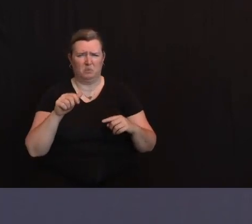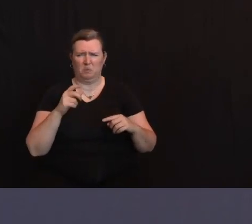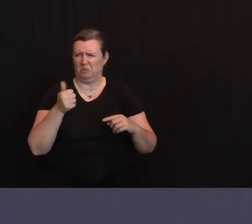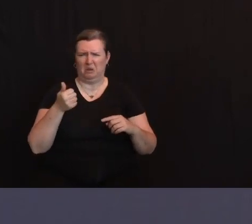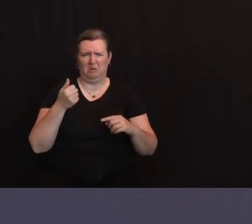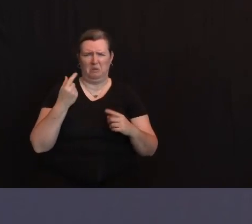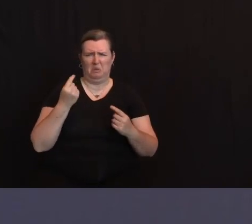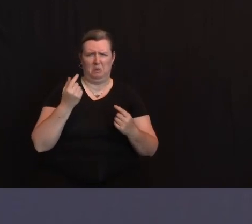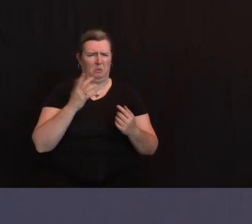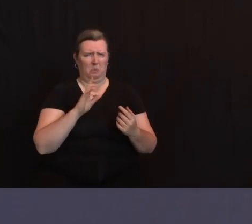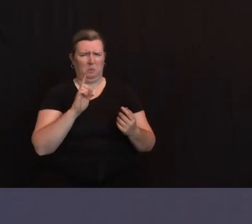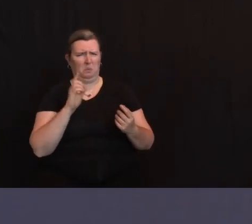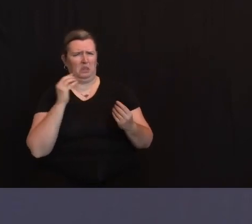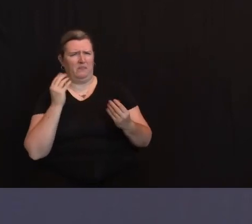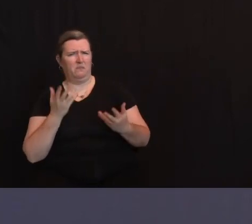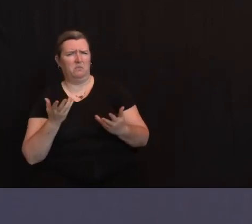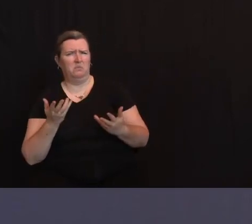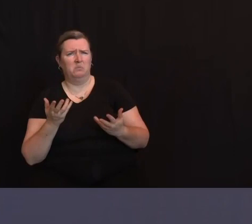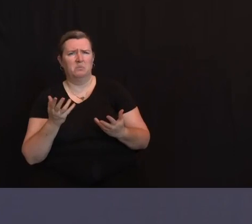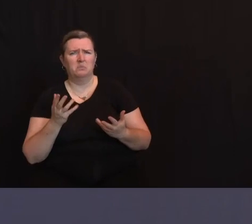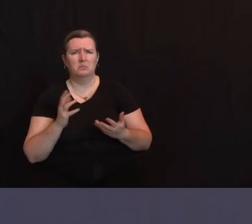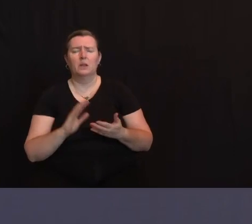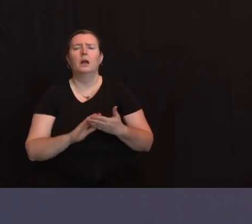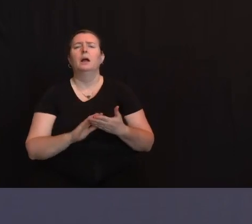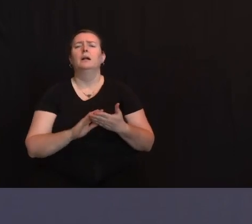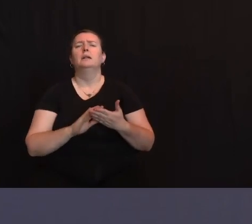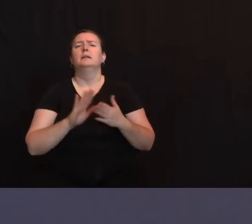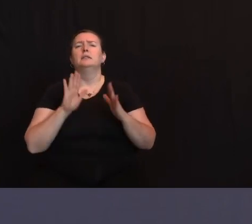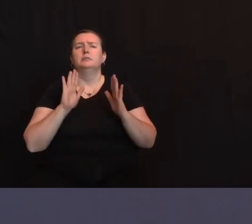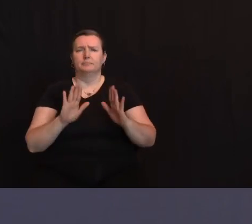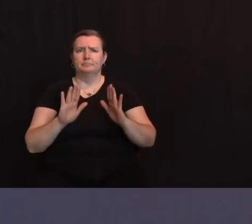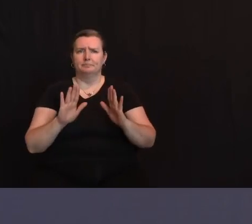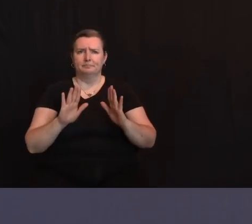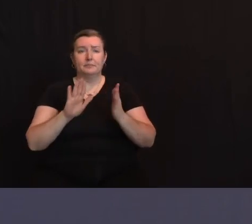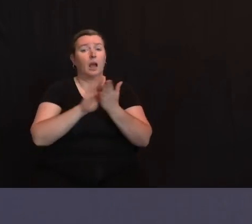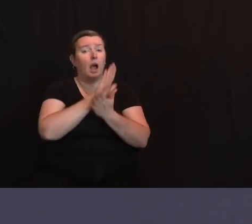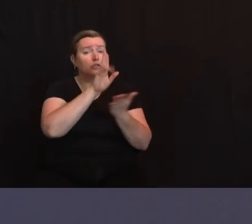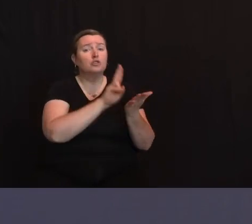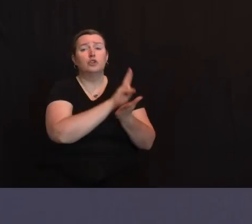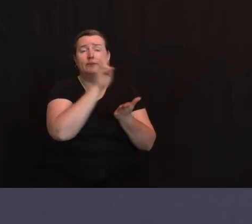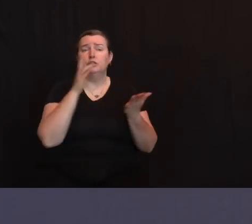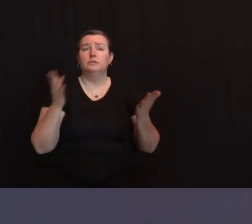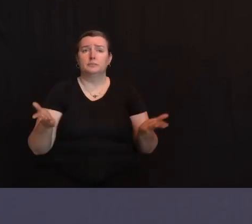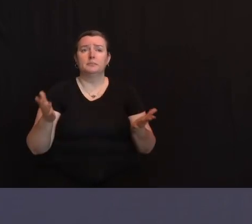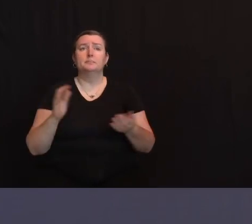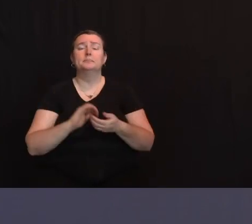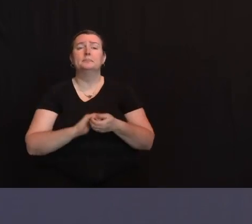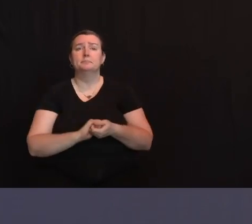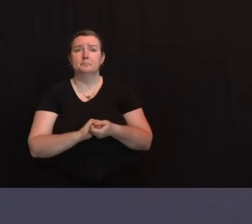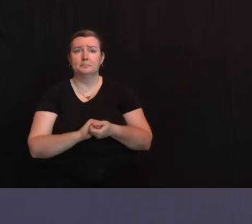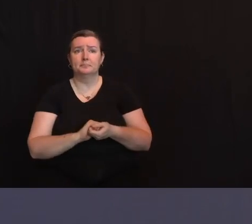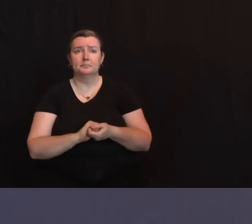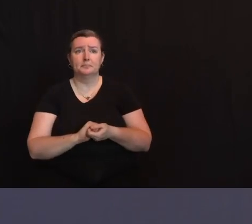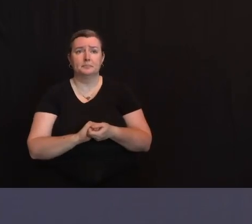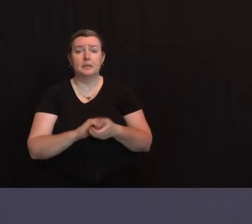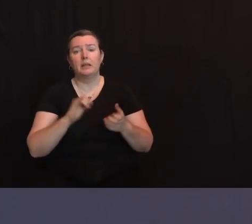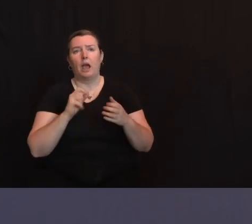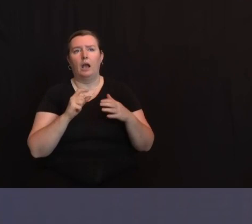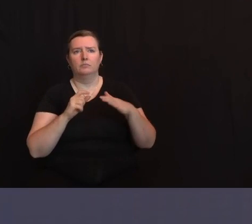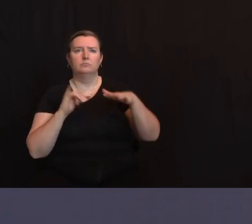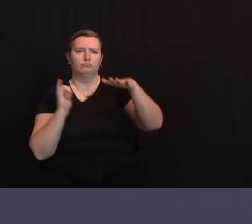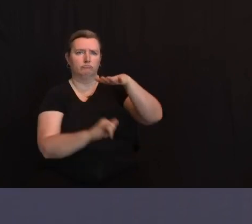and universities, yes, it does. It does, and I've got one in my own house. And this was a topic